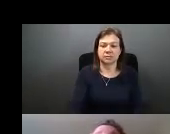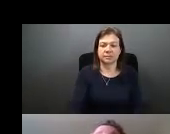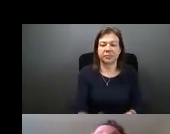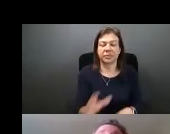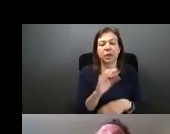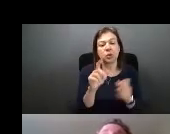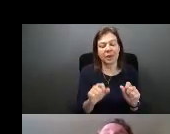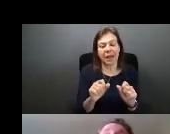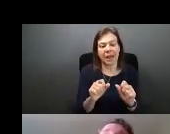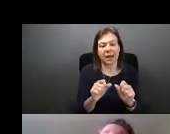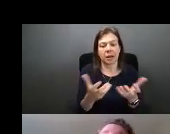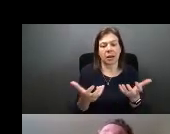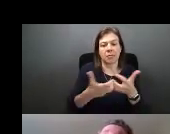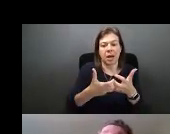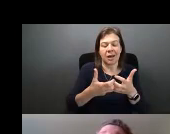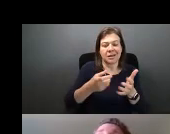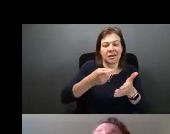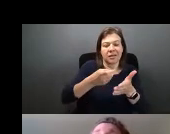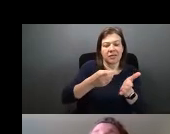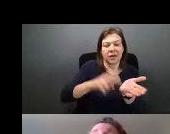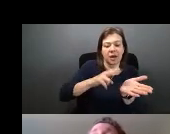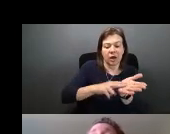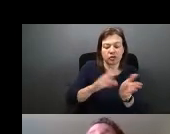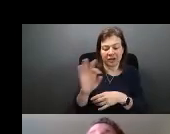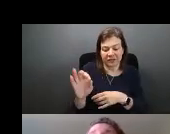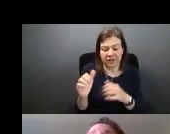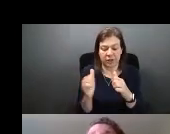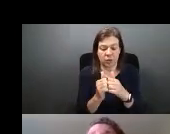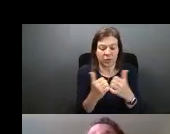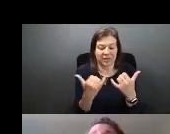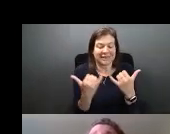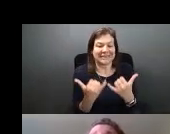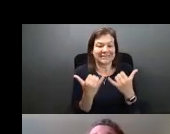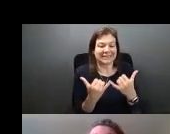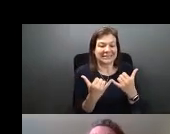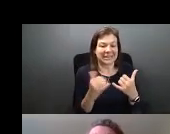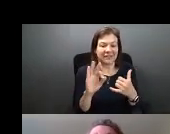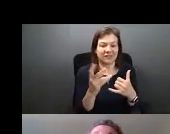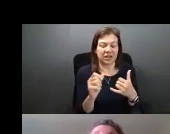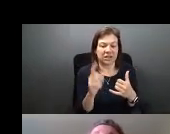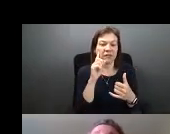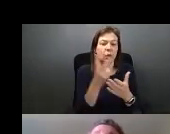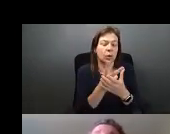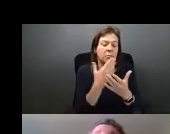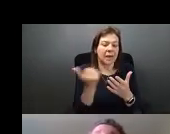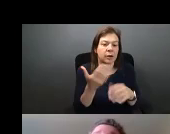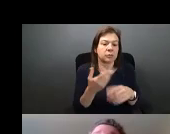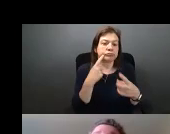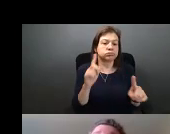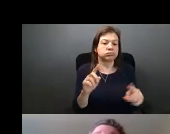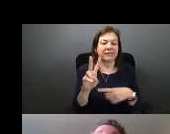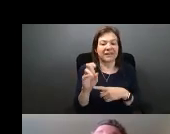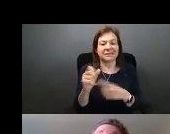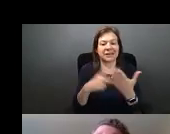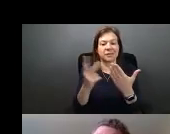to combine the contract fee with existing funding sources to better achieve VSA program